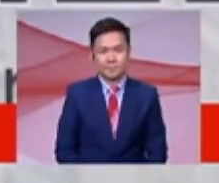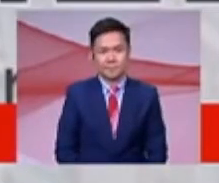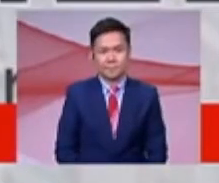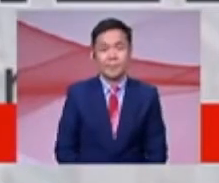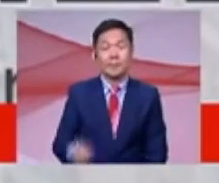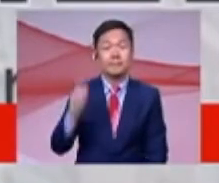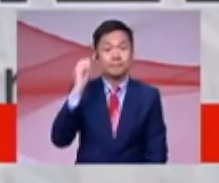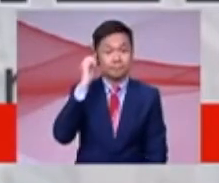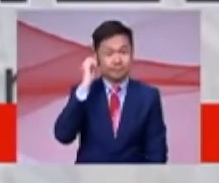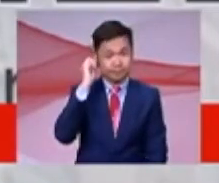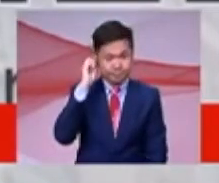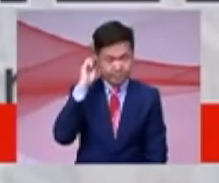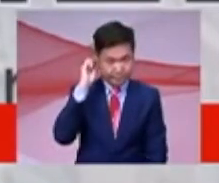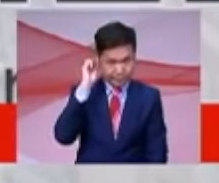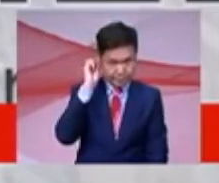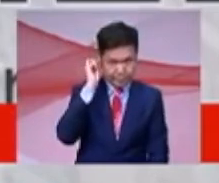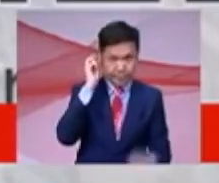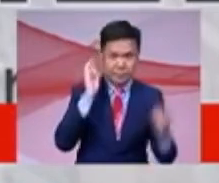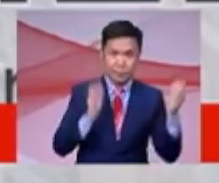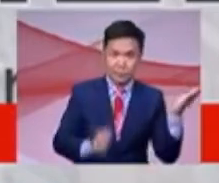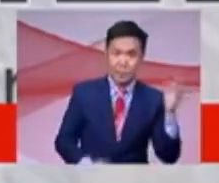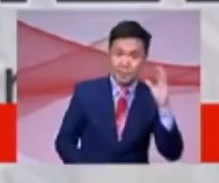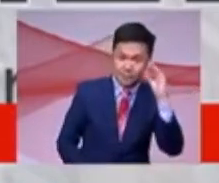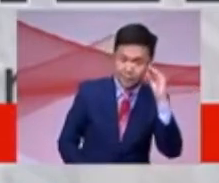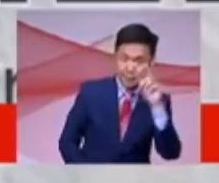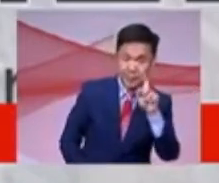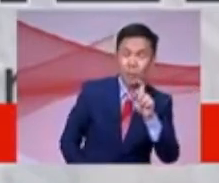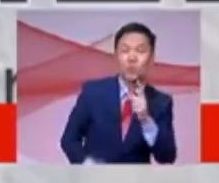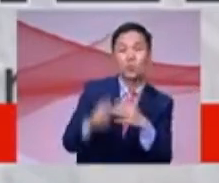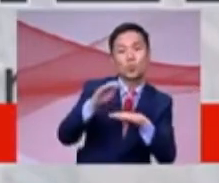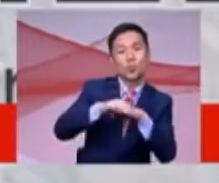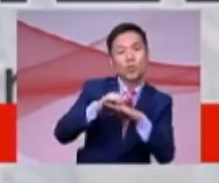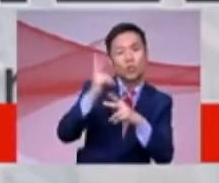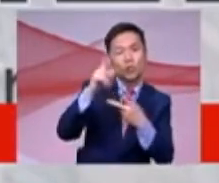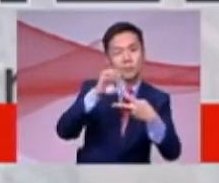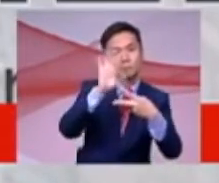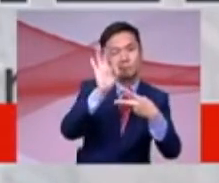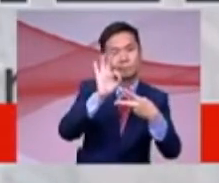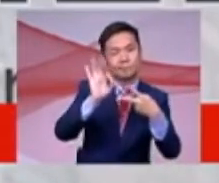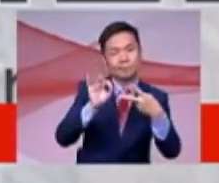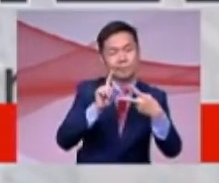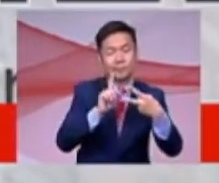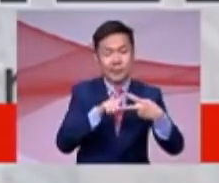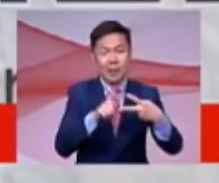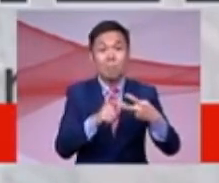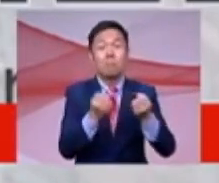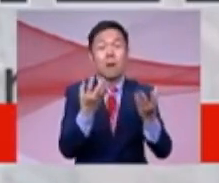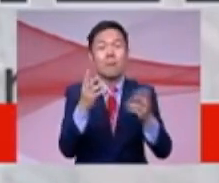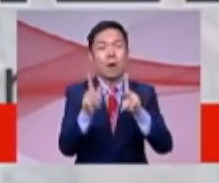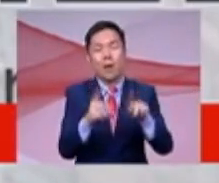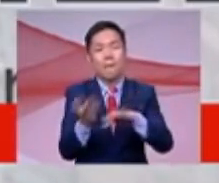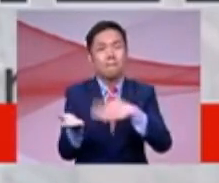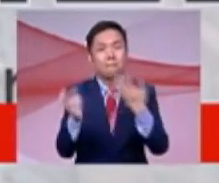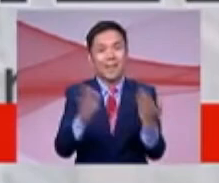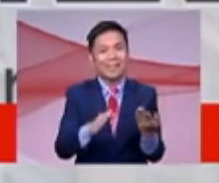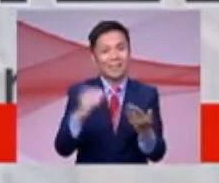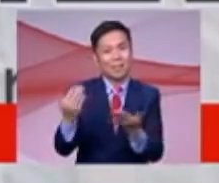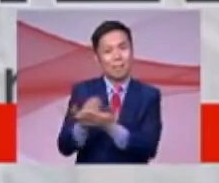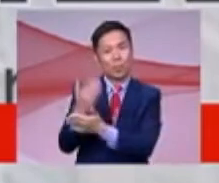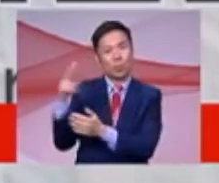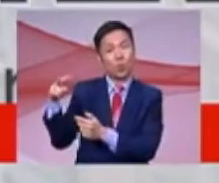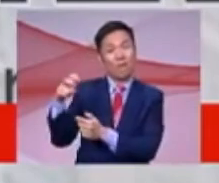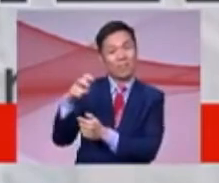Hi, Tan Sri. Can I just ask two questions? How many deaths have been linked to new COVID variants so